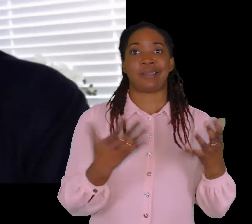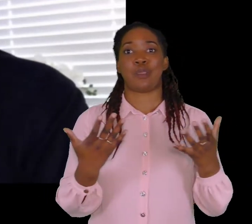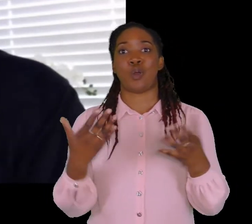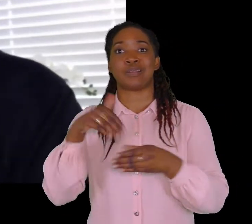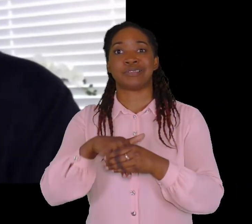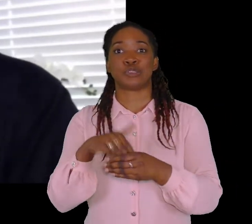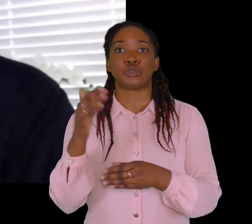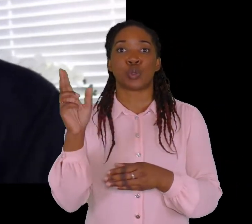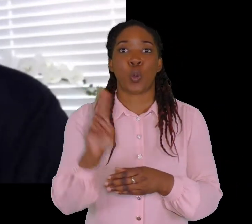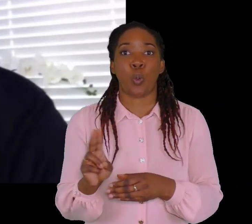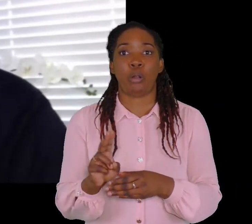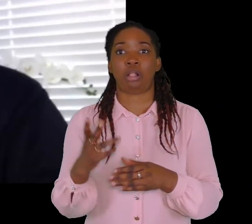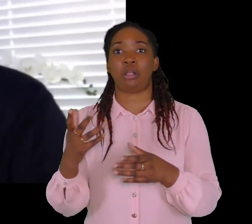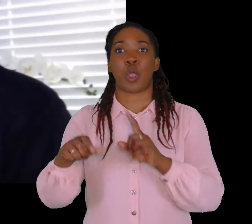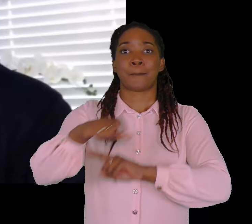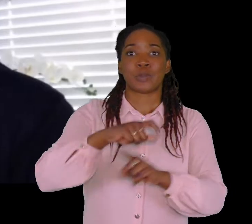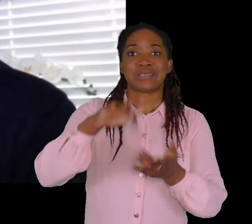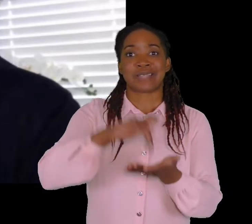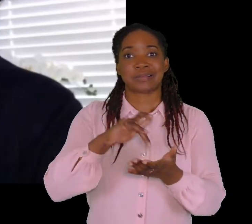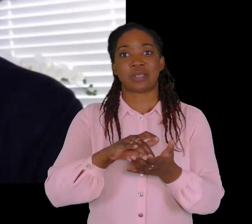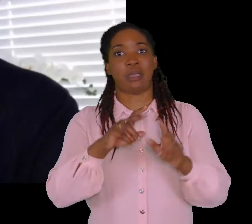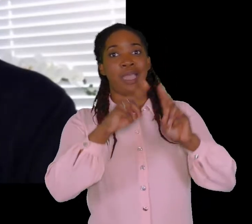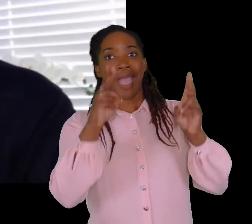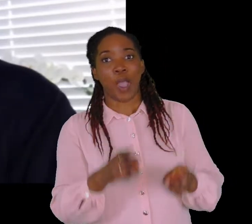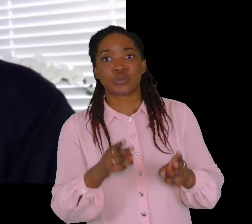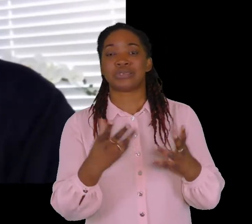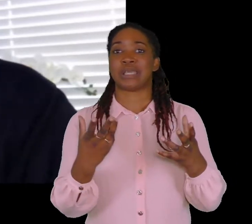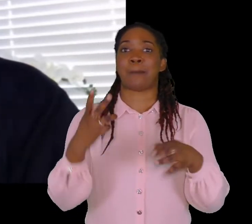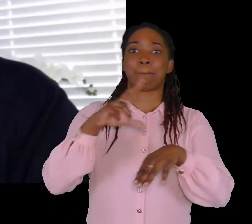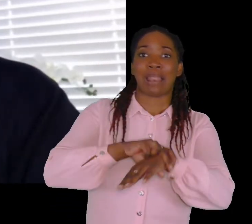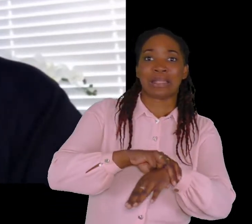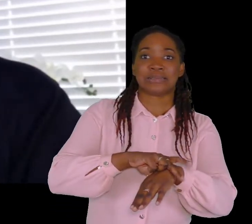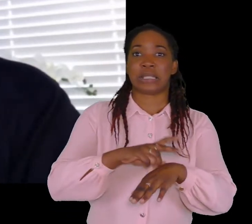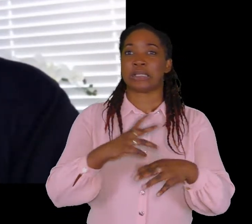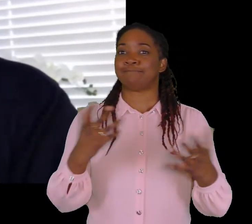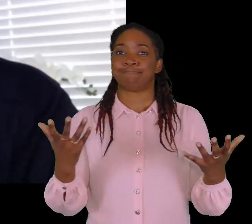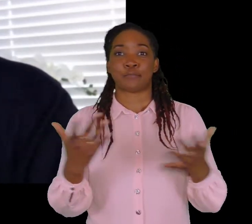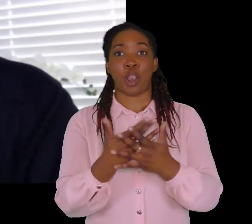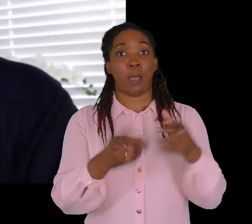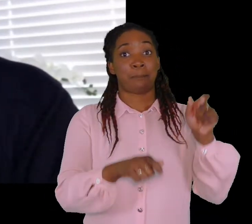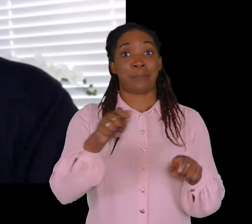unemployment, and in police stations, where a lot of people were dying and killed.